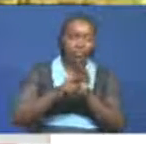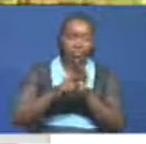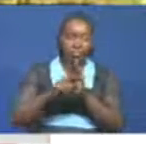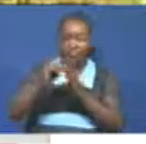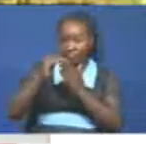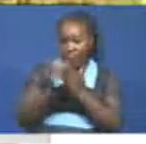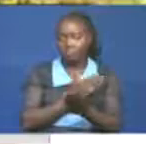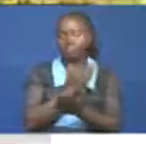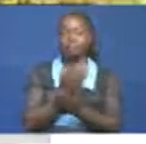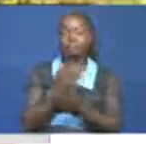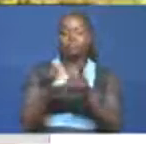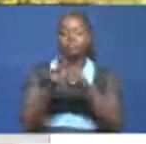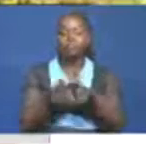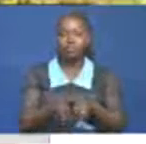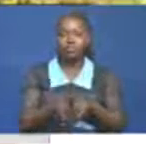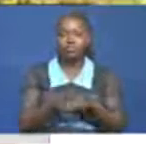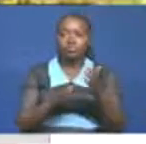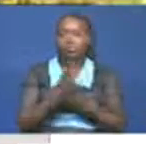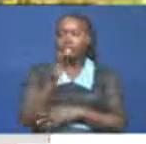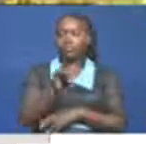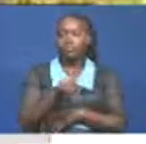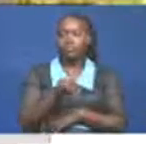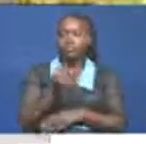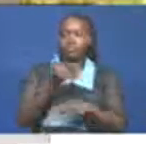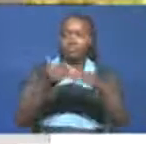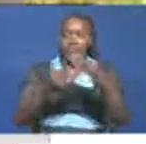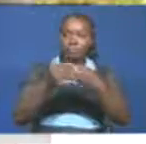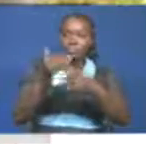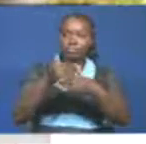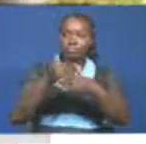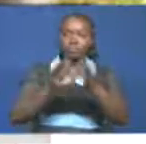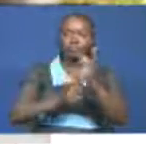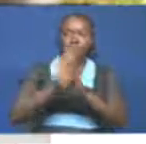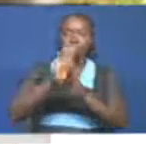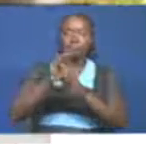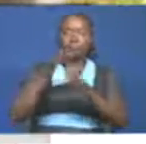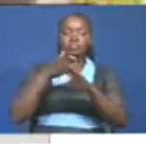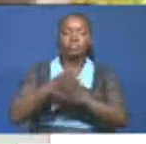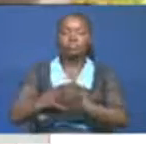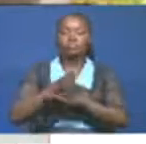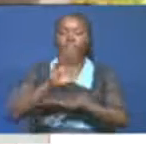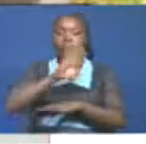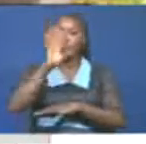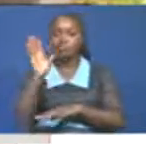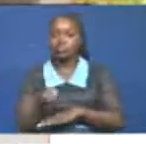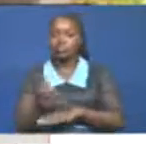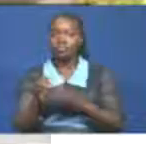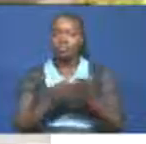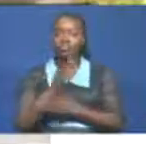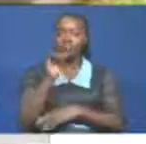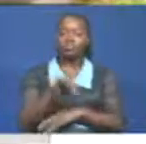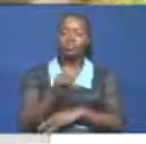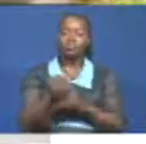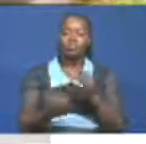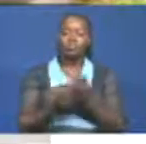are addressed, as well as ensuring that there's infrastructure development across the African continent to ensure that we grow our